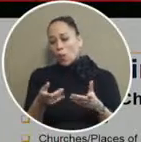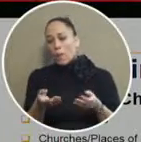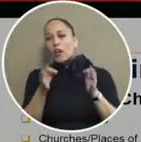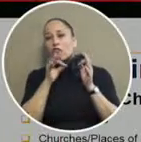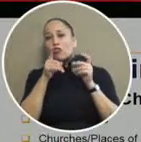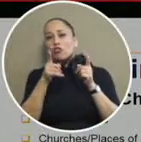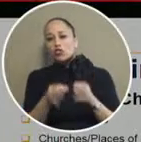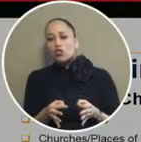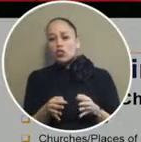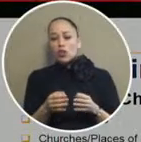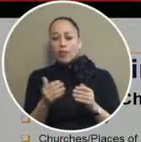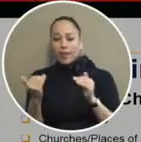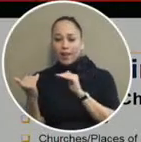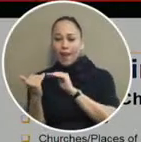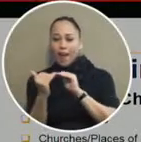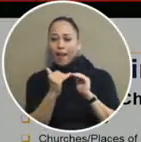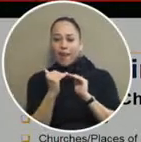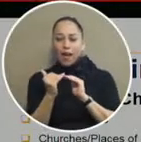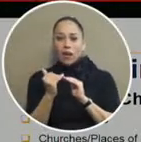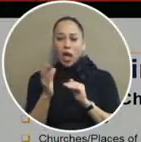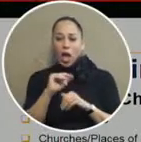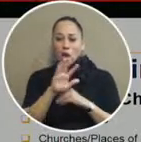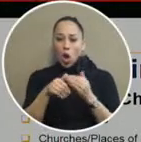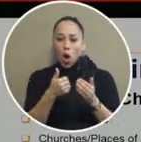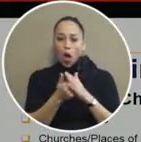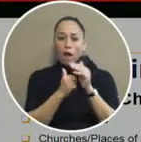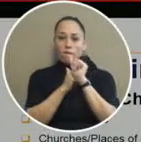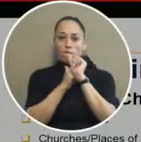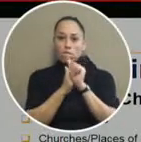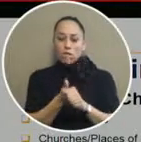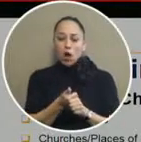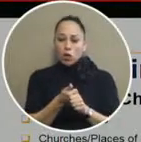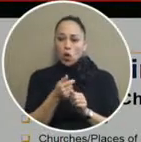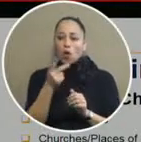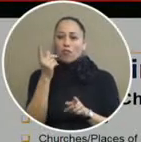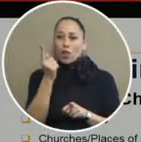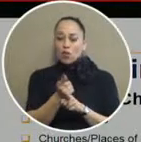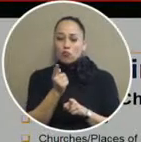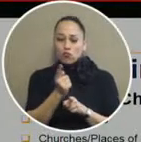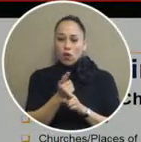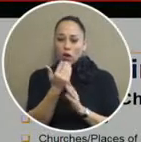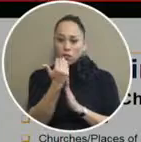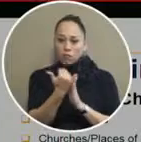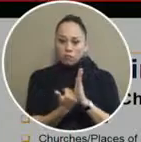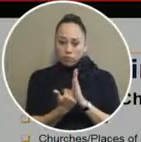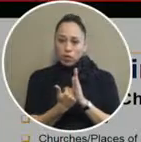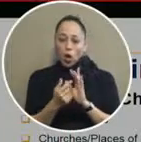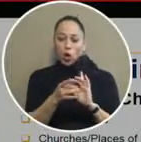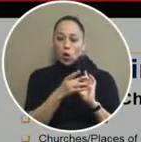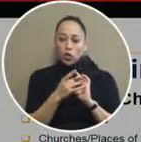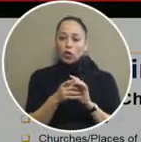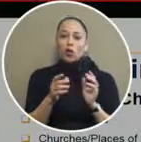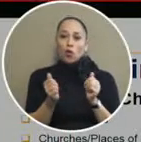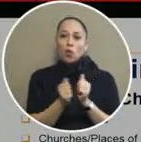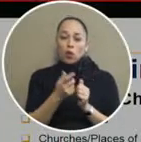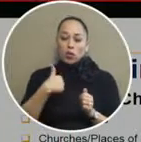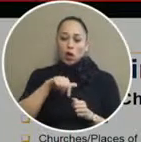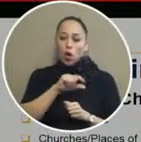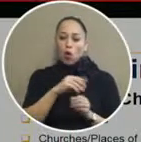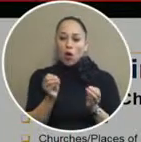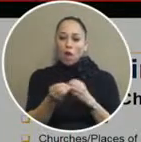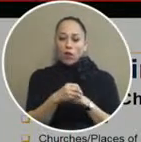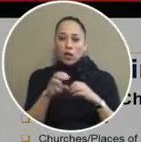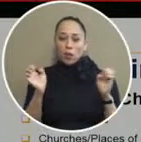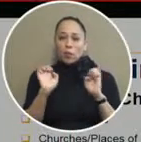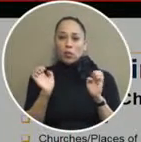sure that they're aligned and that we're all following the proper directives, as well as coordinating with our Office of